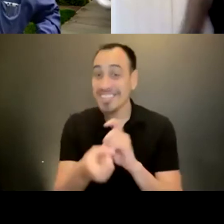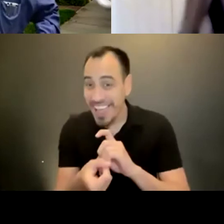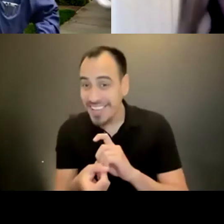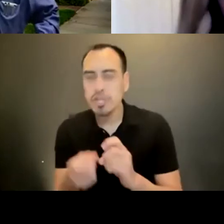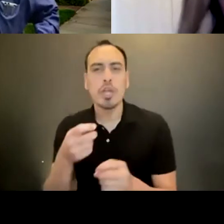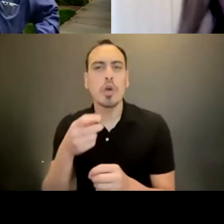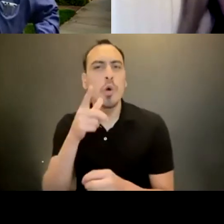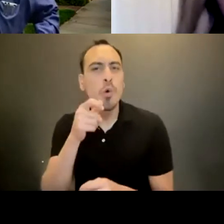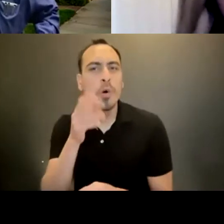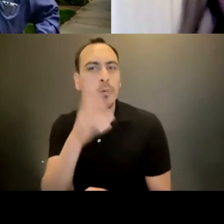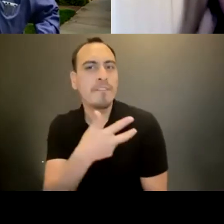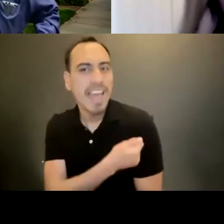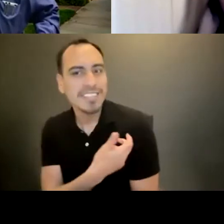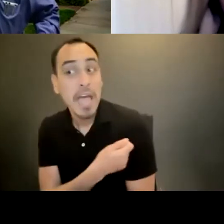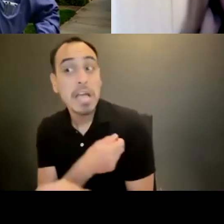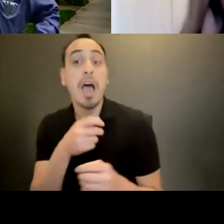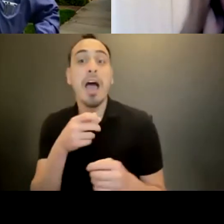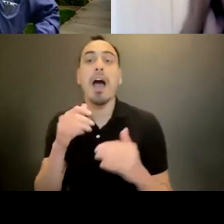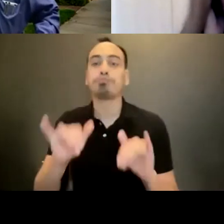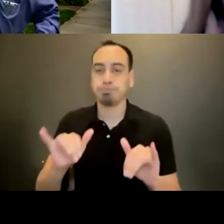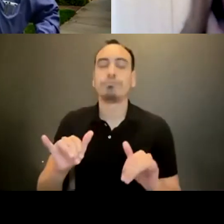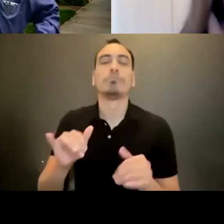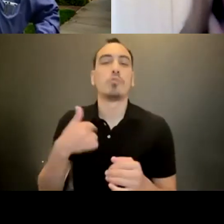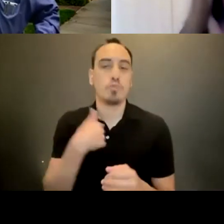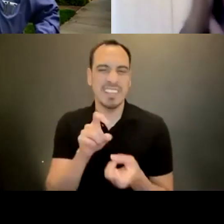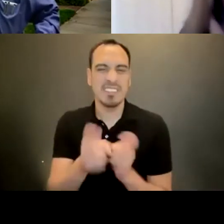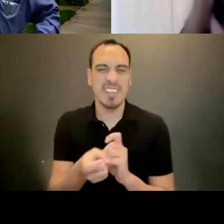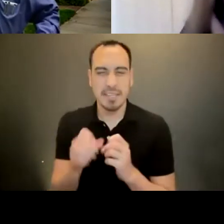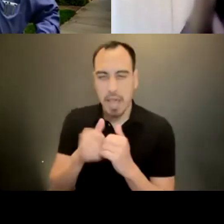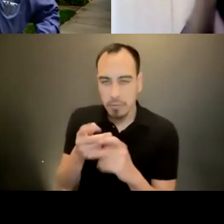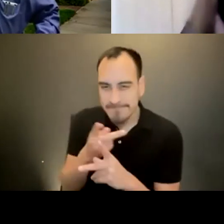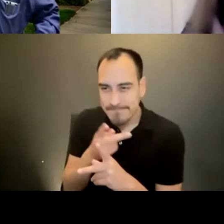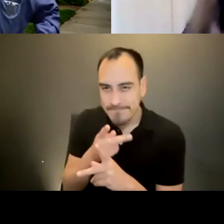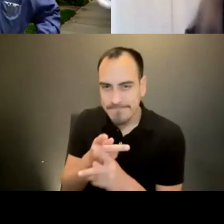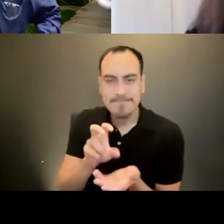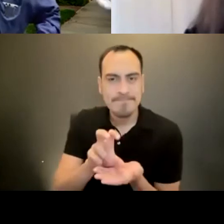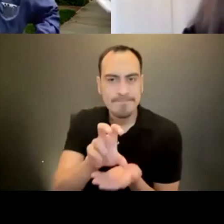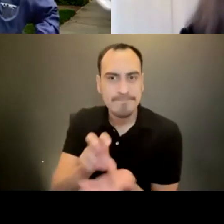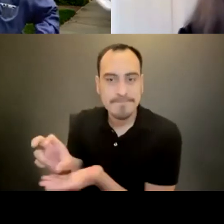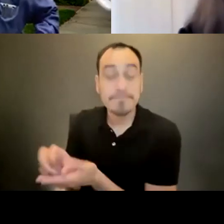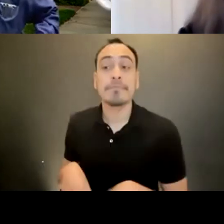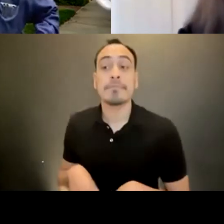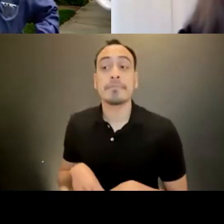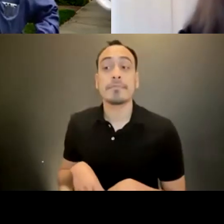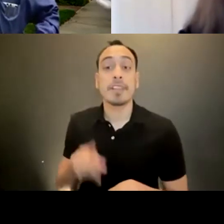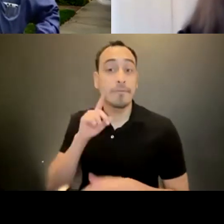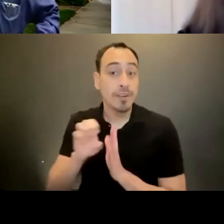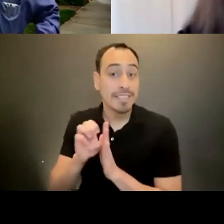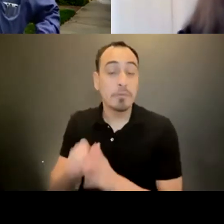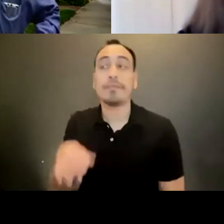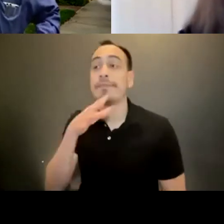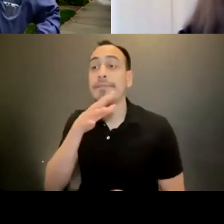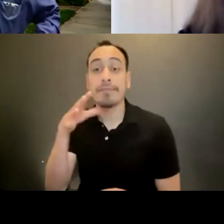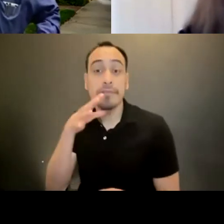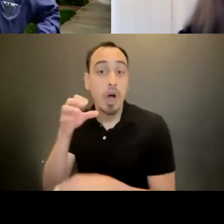so at one point they put into consideration the farm workers. So some of the counties that have